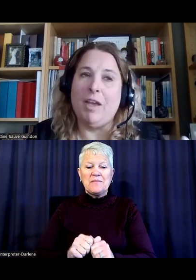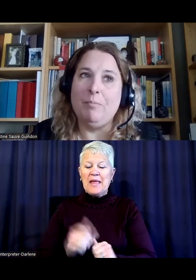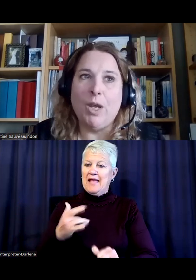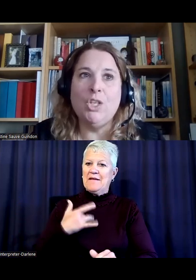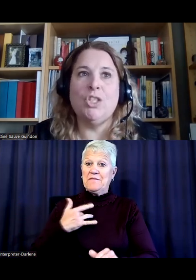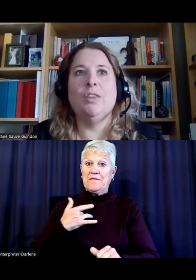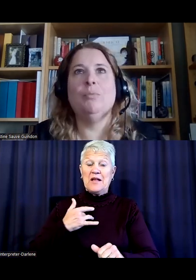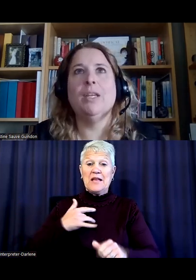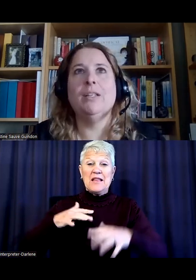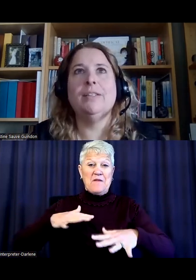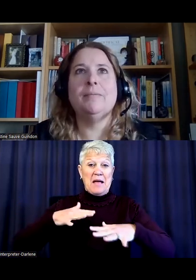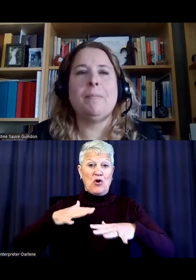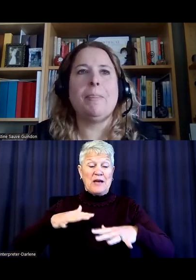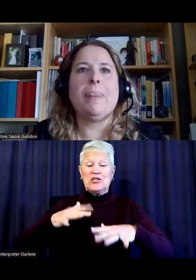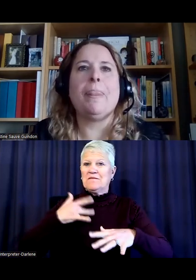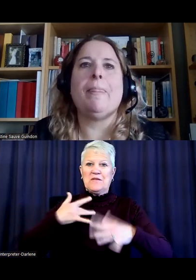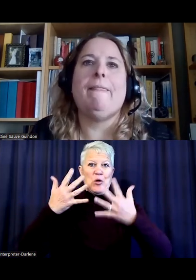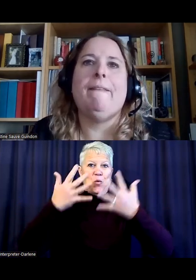feeling the vibration in the wind.